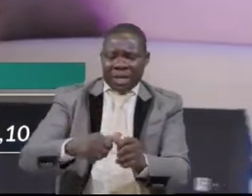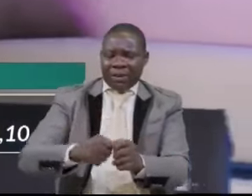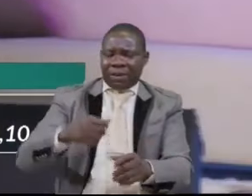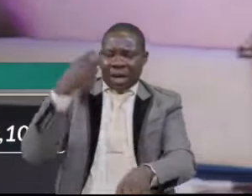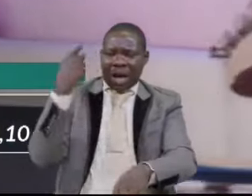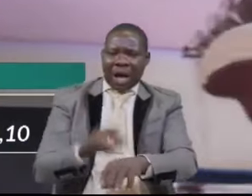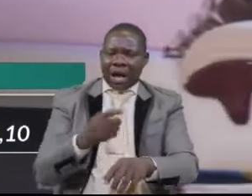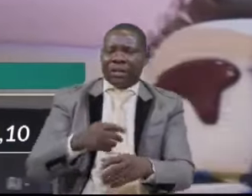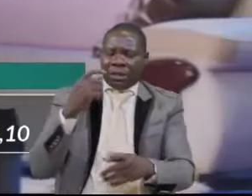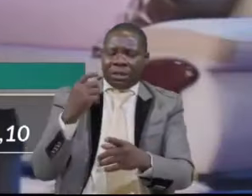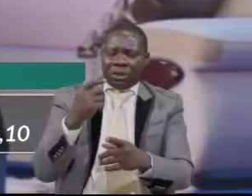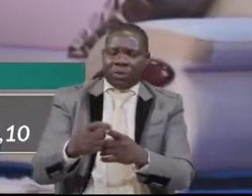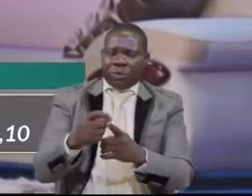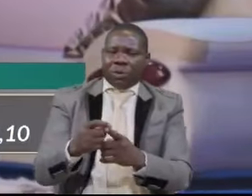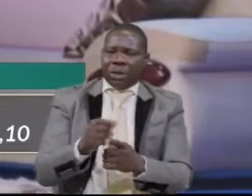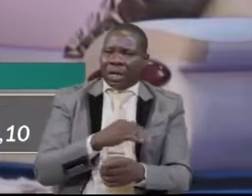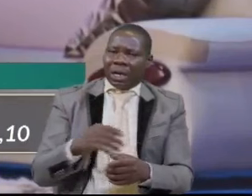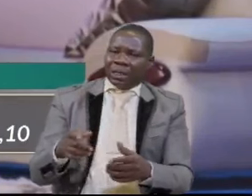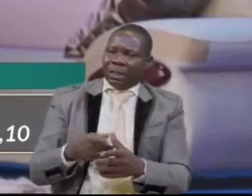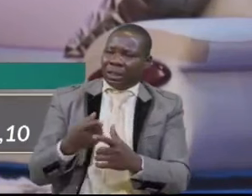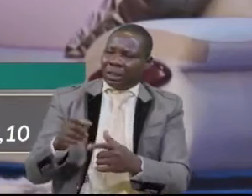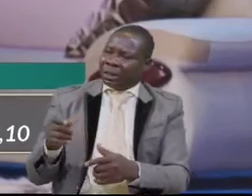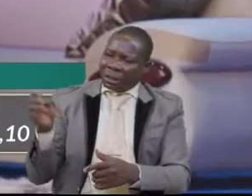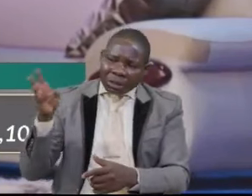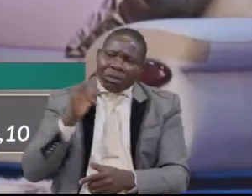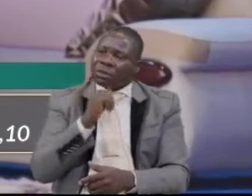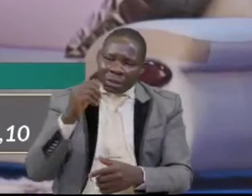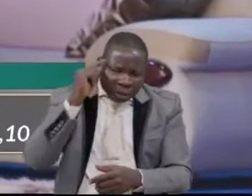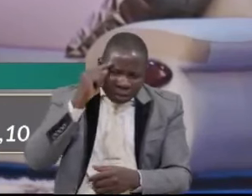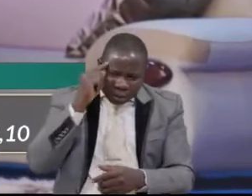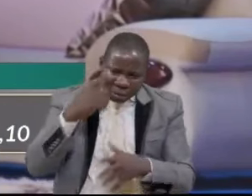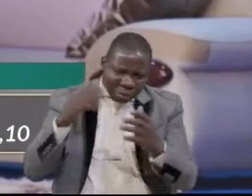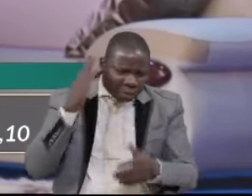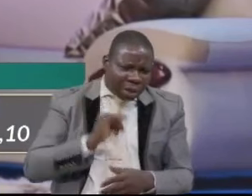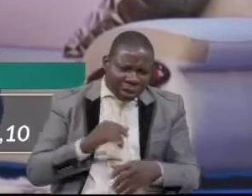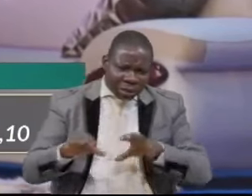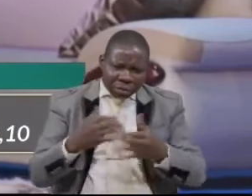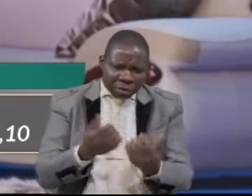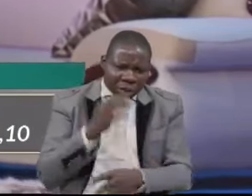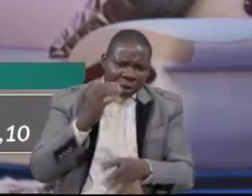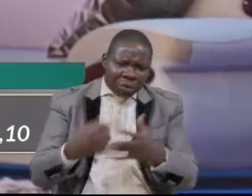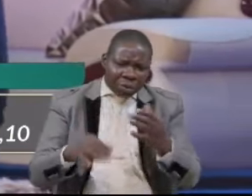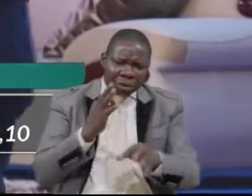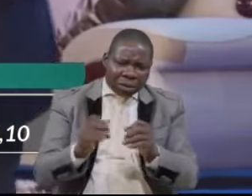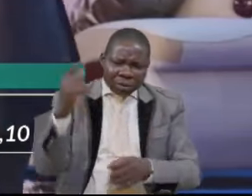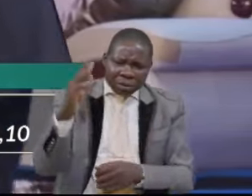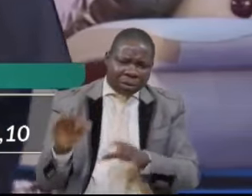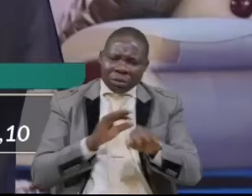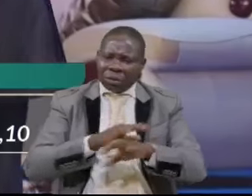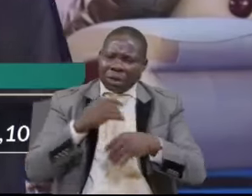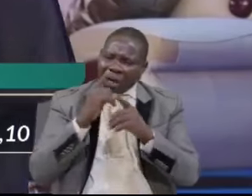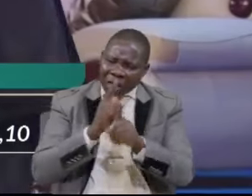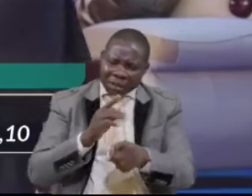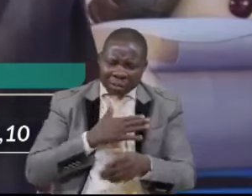He wasn't thinking, what am I going to do today? What if God does not answer my prayer today? What if the revelation is not made known to me today?